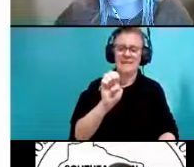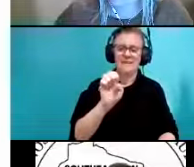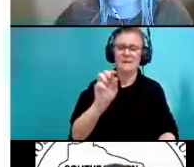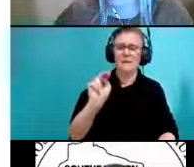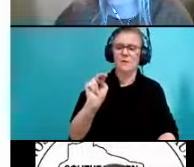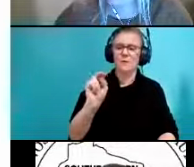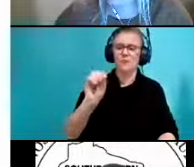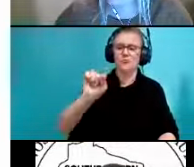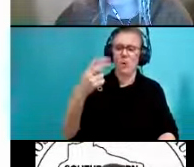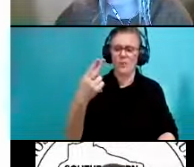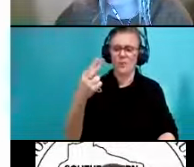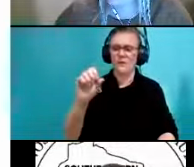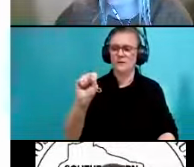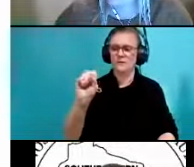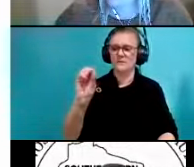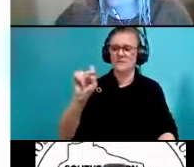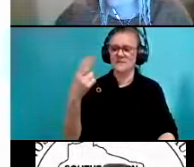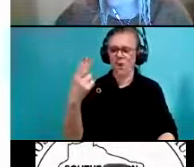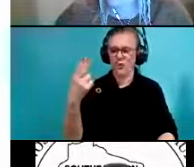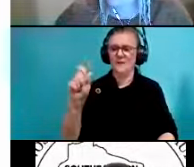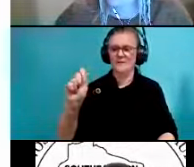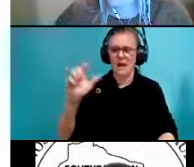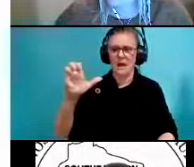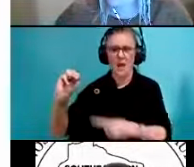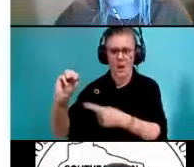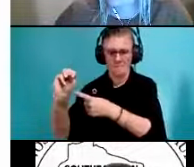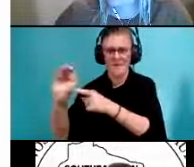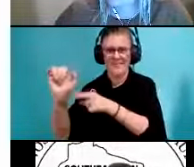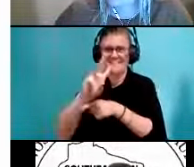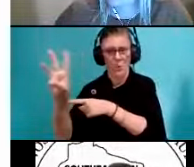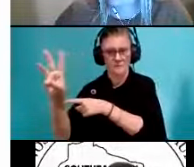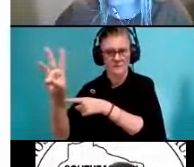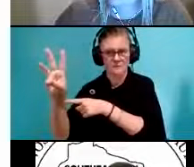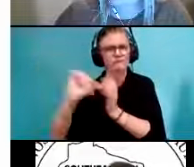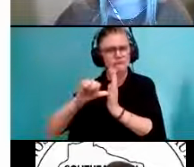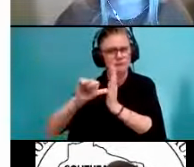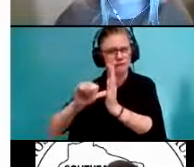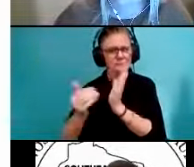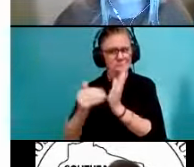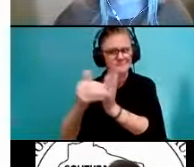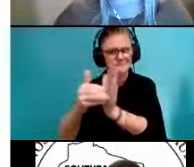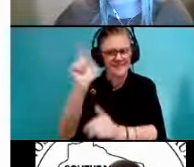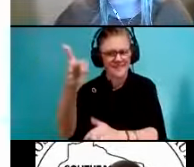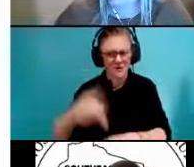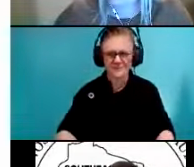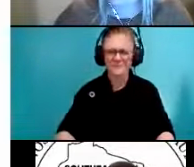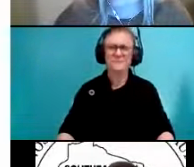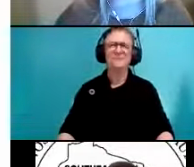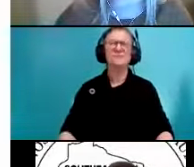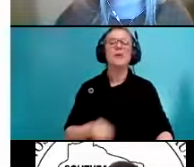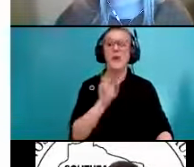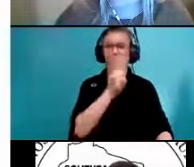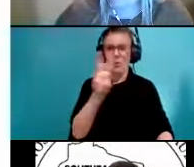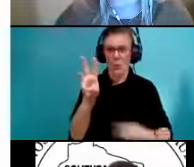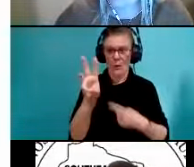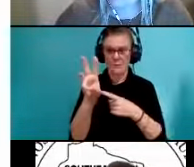mkenorthsouth.com. You'll get to see that a whole lot through this presentation. So if you miss me saying it right now, you can definitely see it a little later. The website is